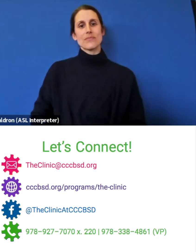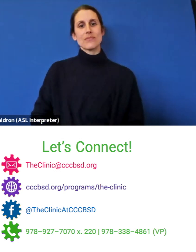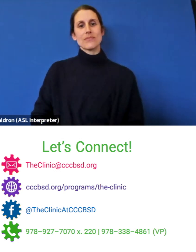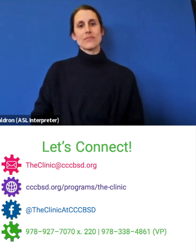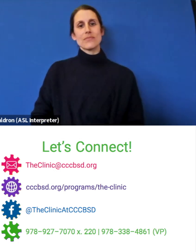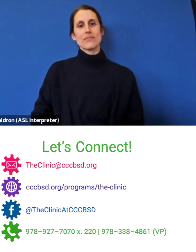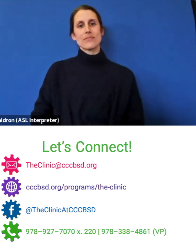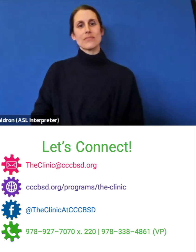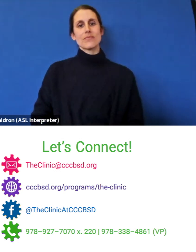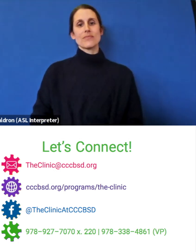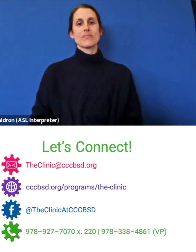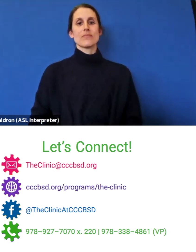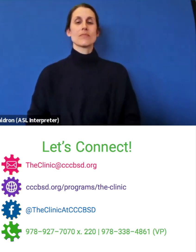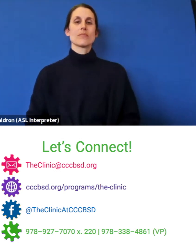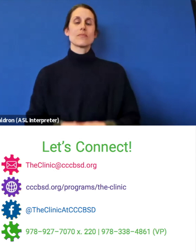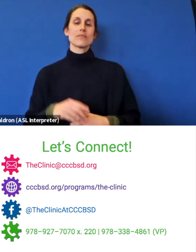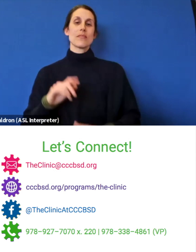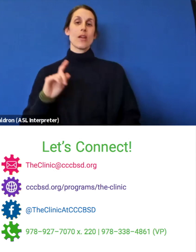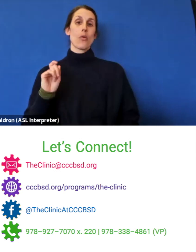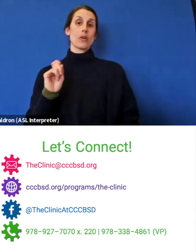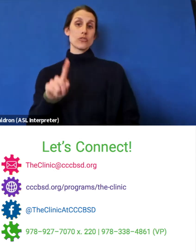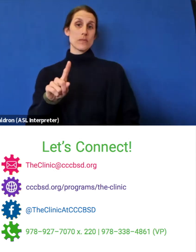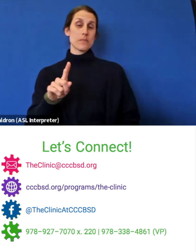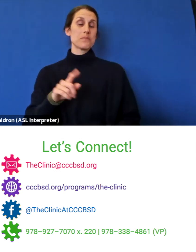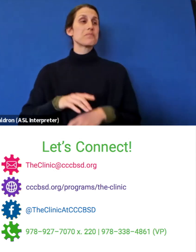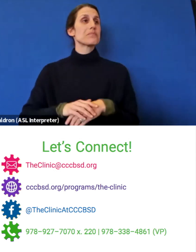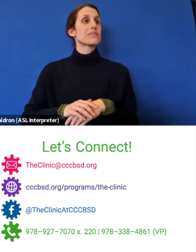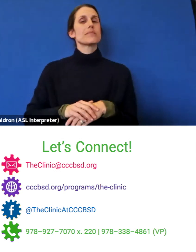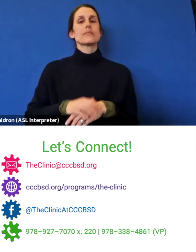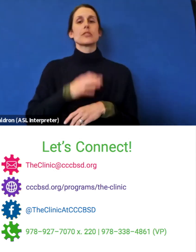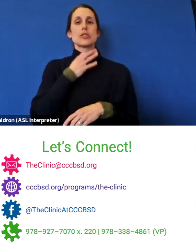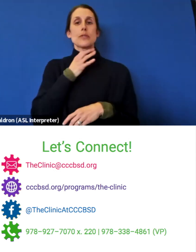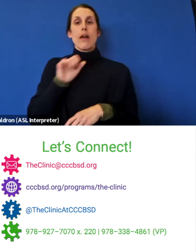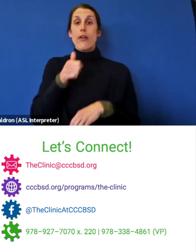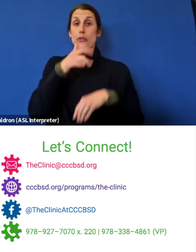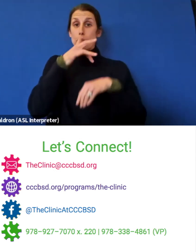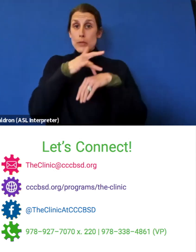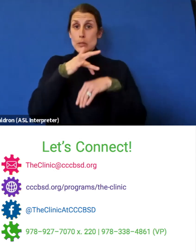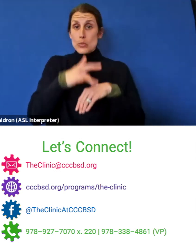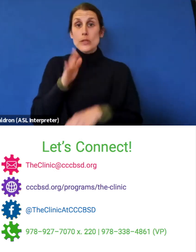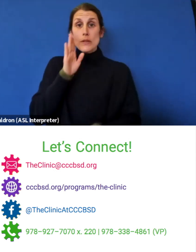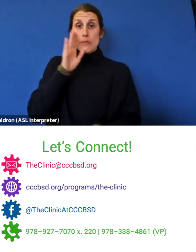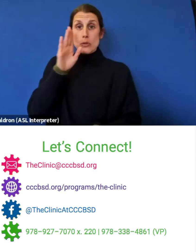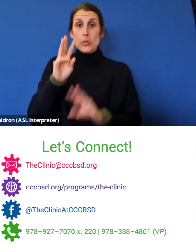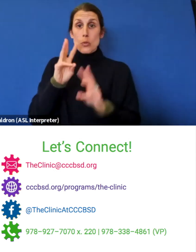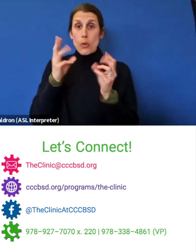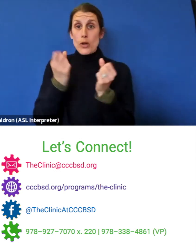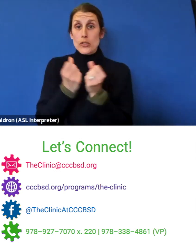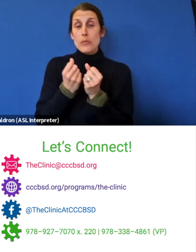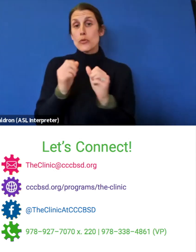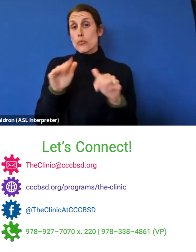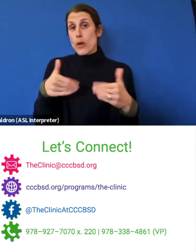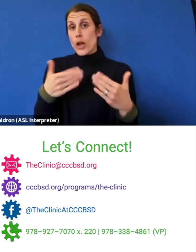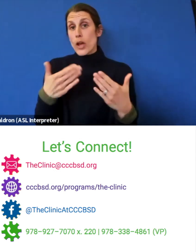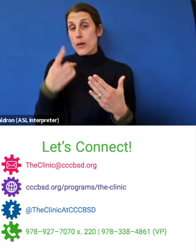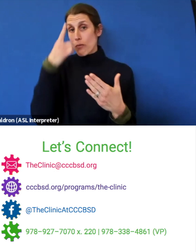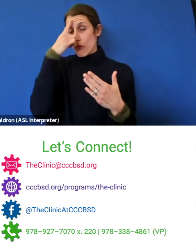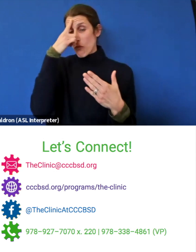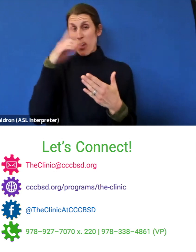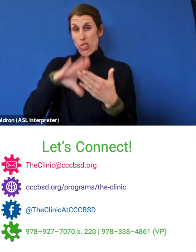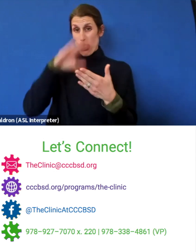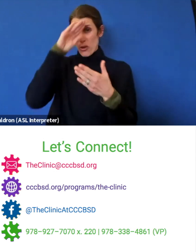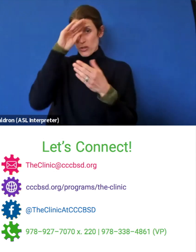All right, we have a question. Are there other resources, future workshops, etc., that you would recommend for strategies and interventions to address